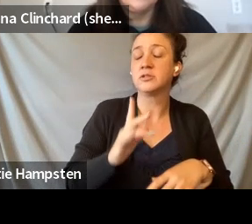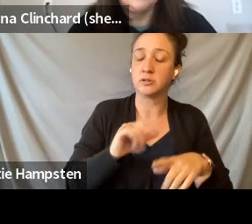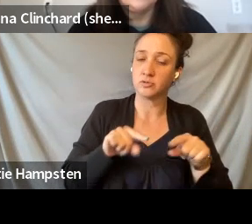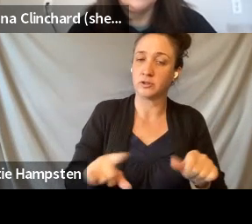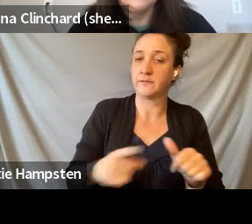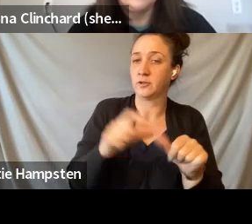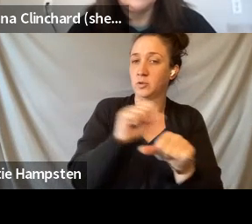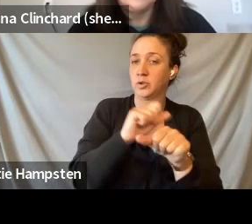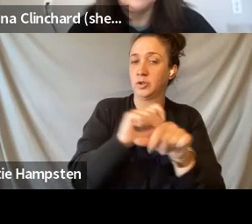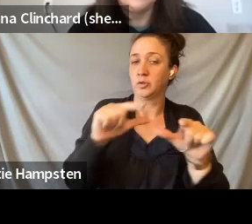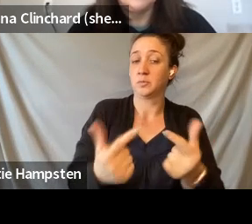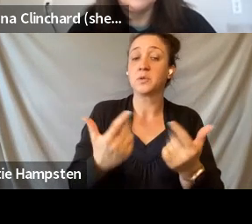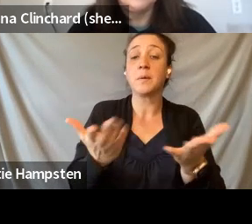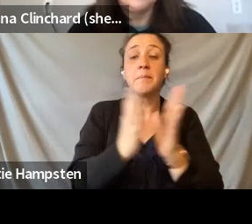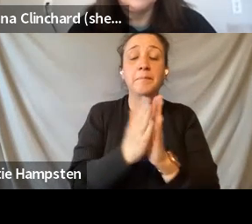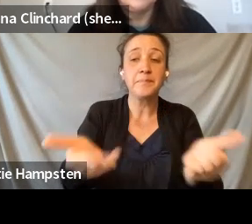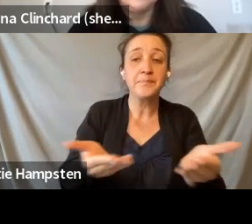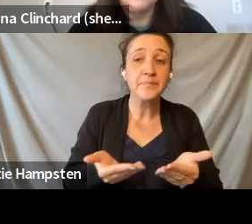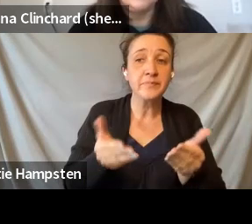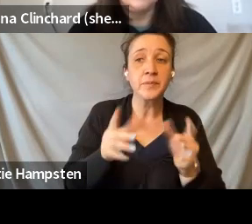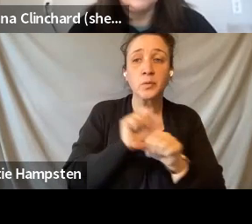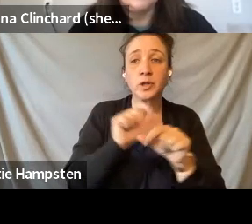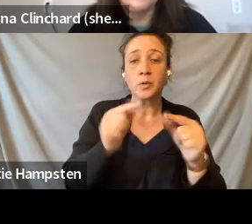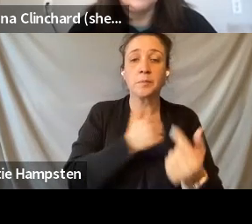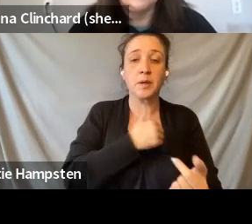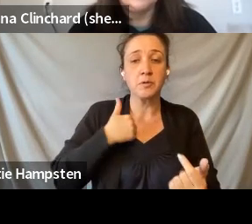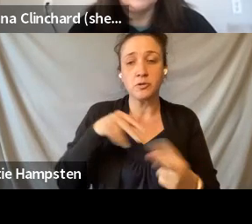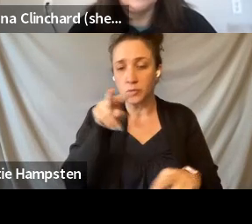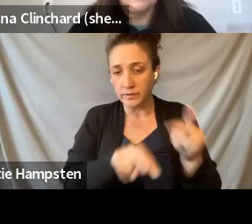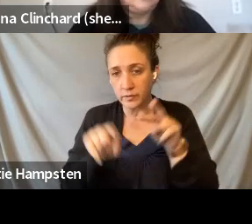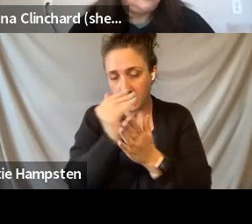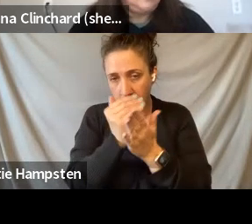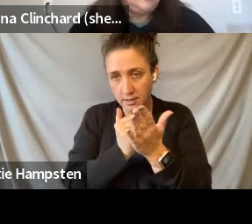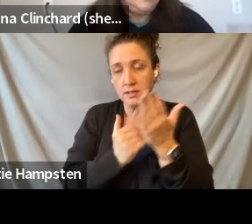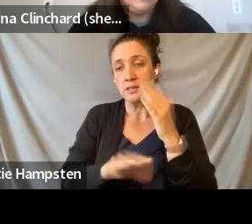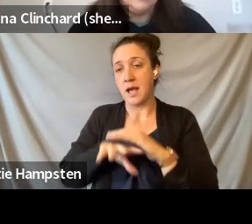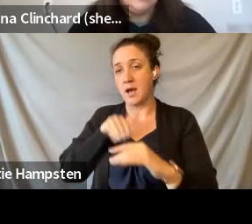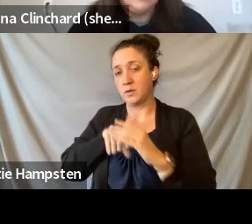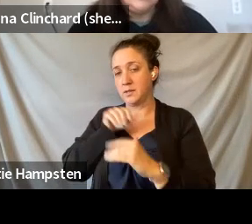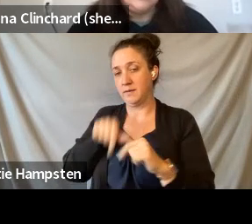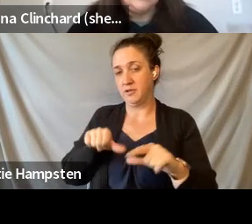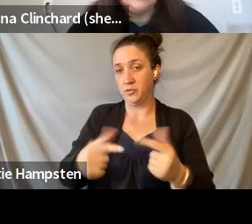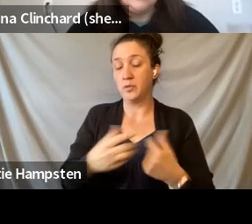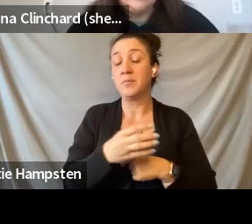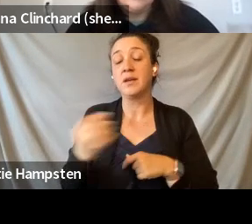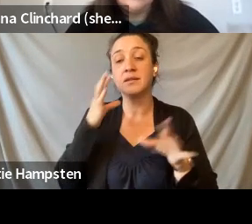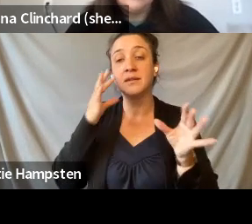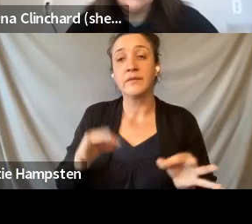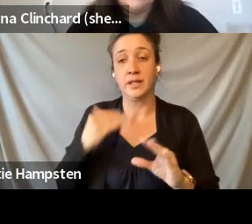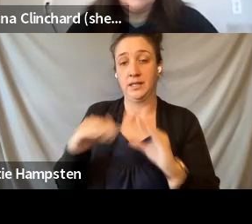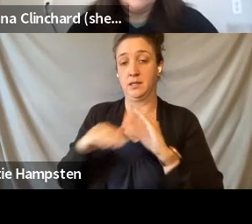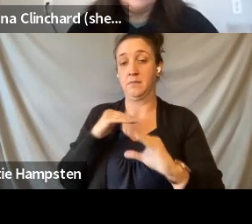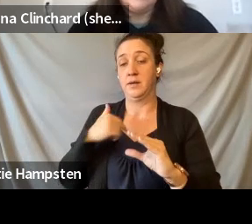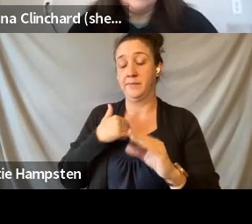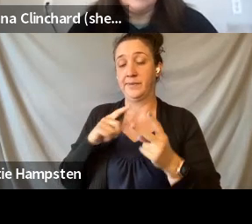invite the working group members to review that outside of this group and definitely email me